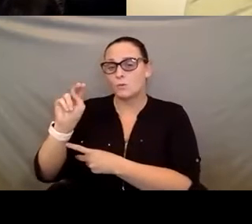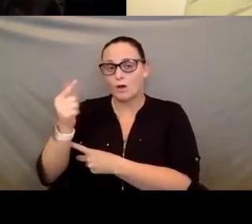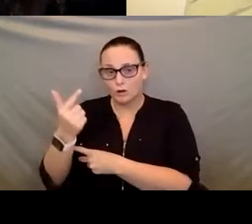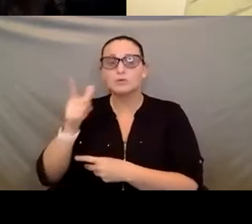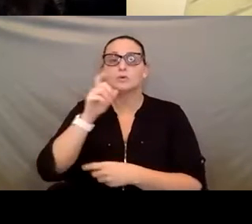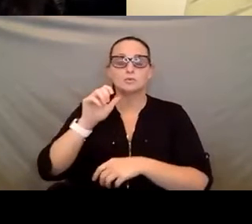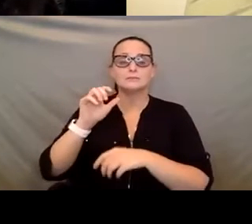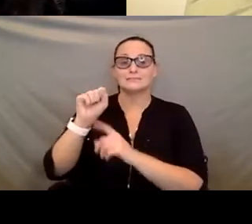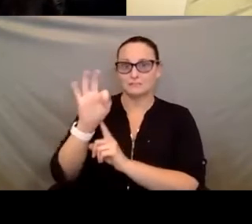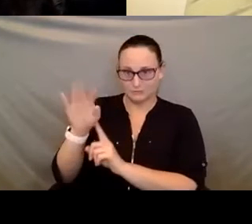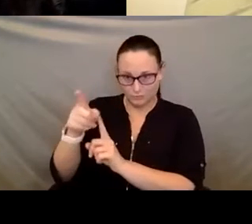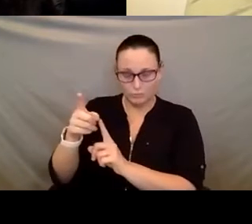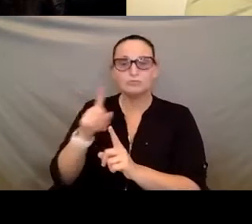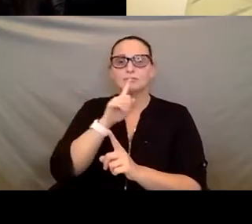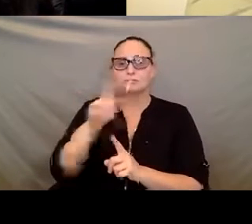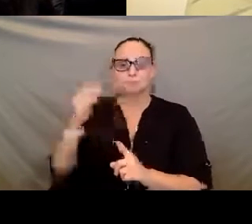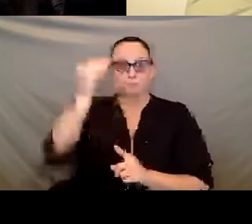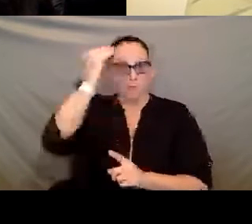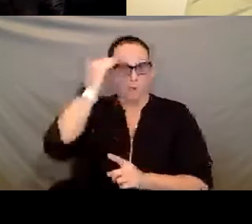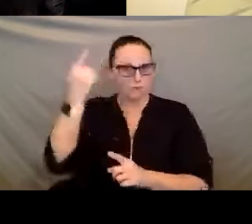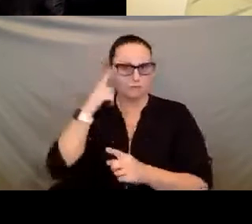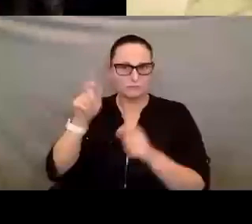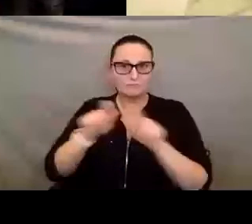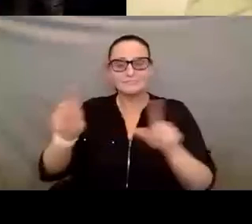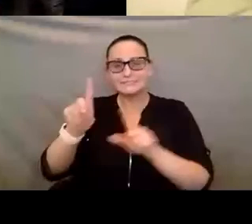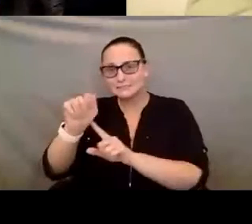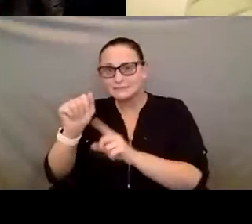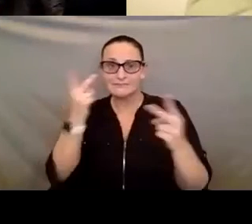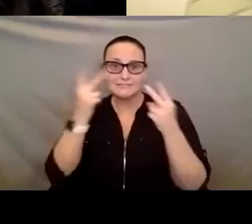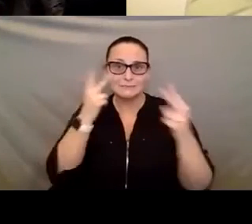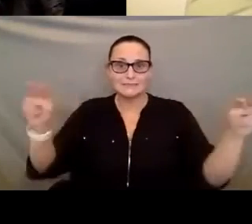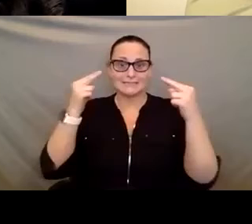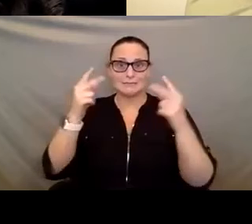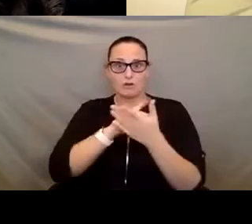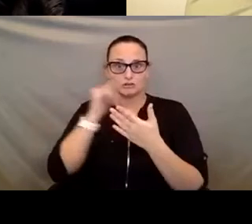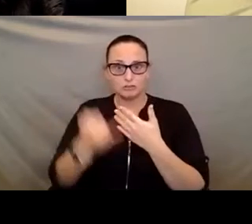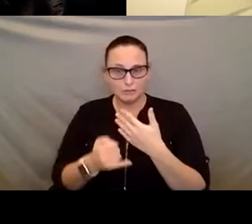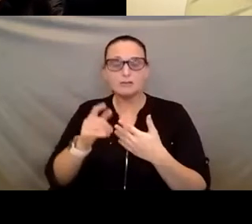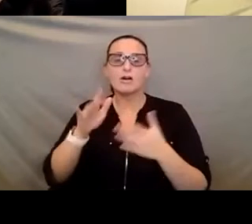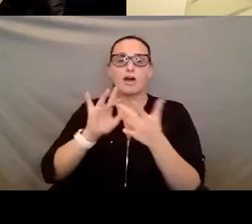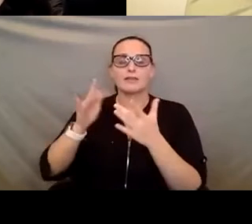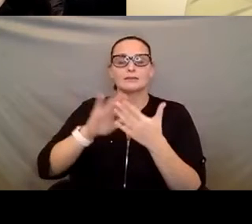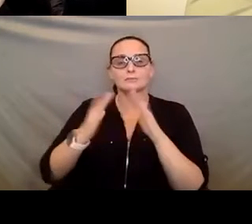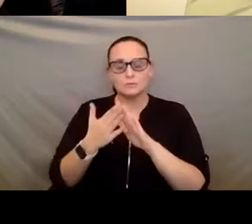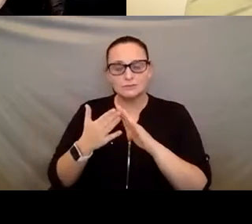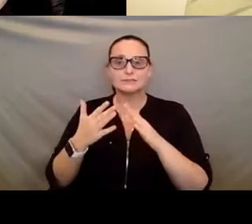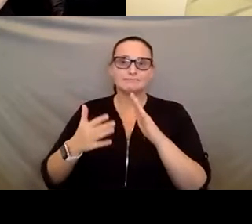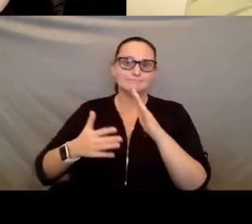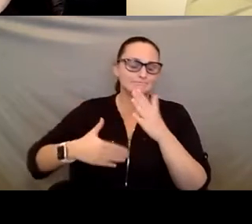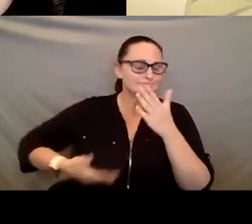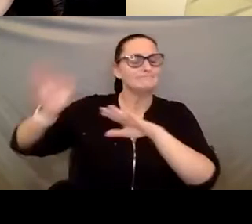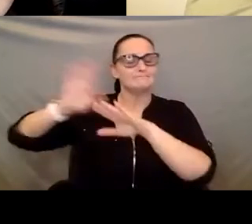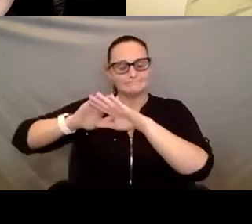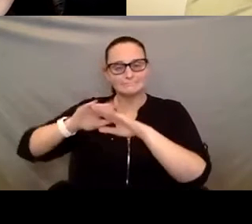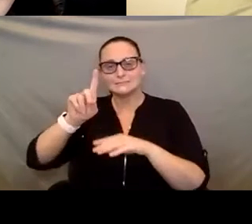San Francisco, is perhaps the best known for launching the Disability Visibility Project, which is an online community that amplifies